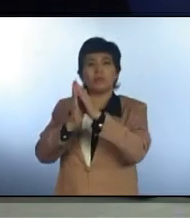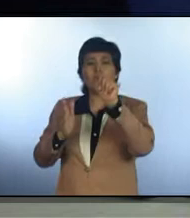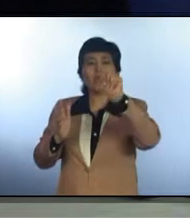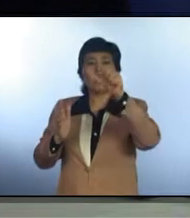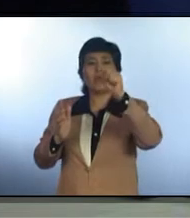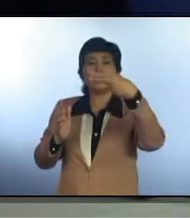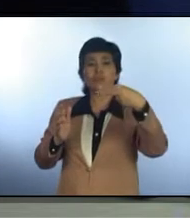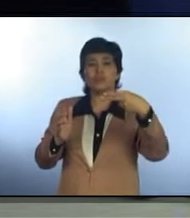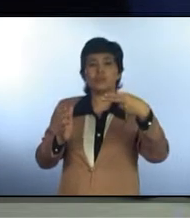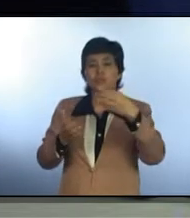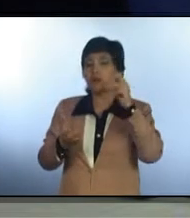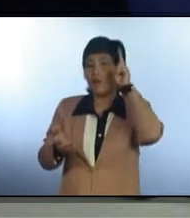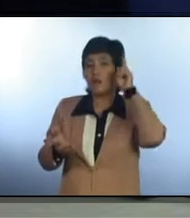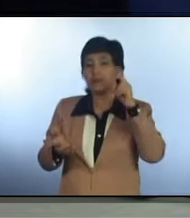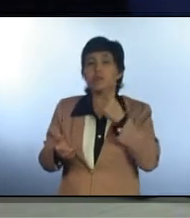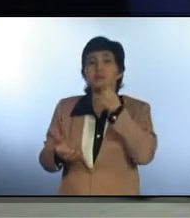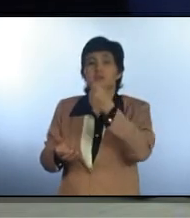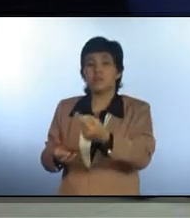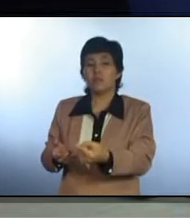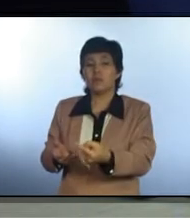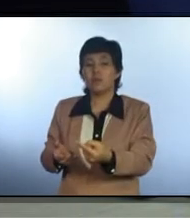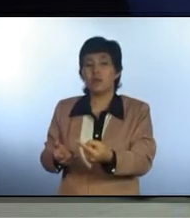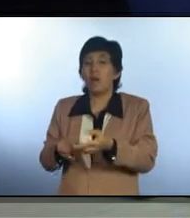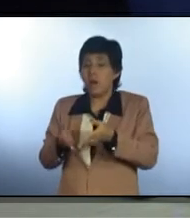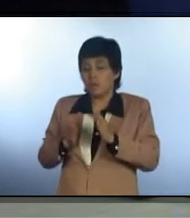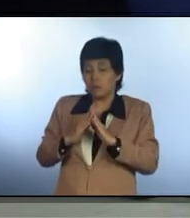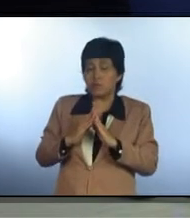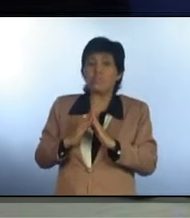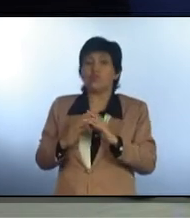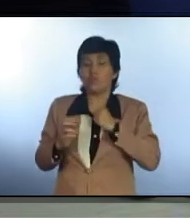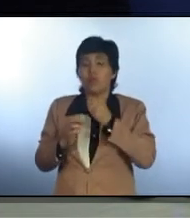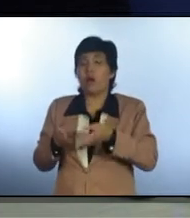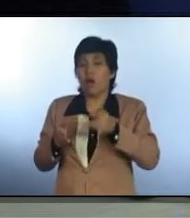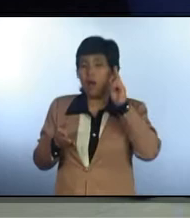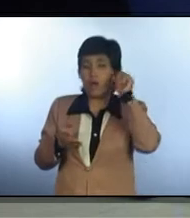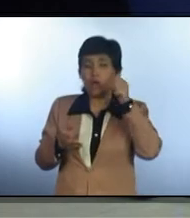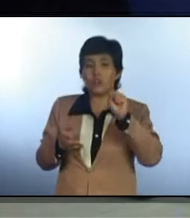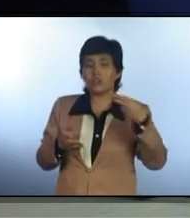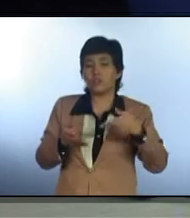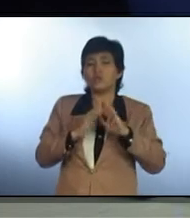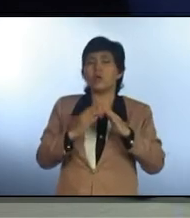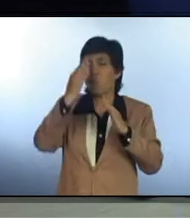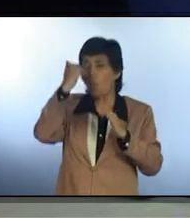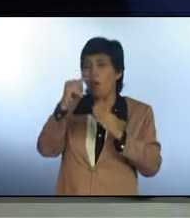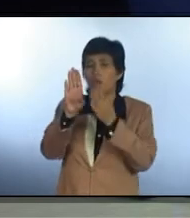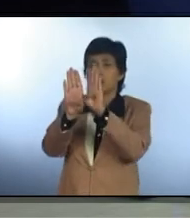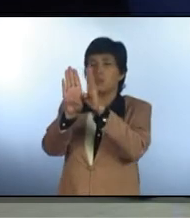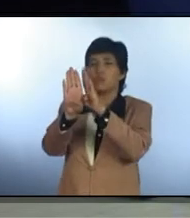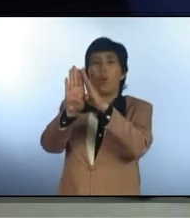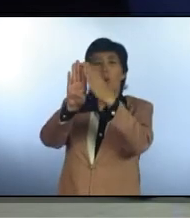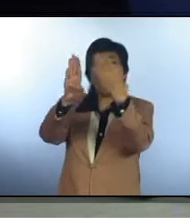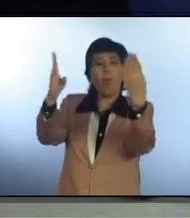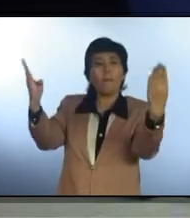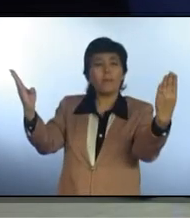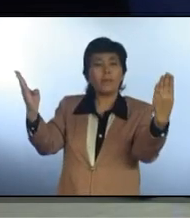the Asch uncle would tell him, no, the Asch would ask the uncle, "Uncle, why is the door